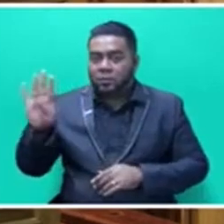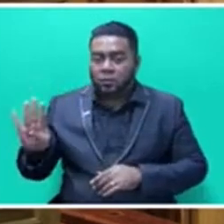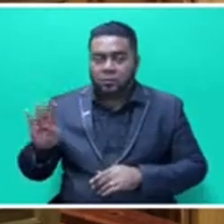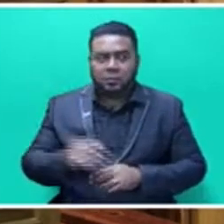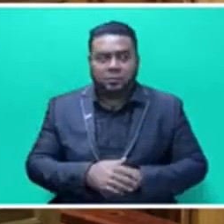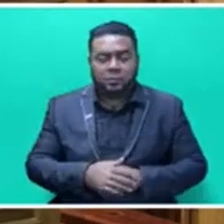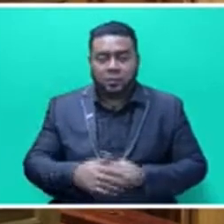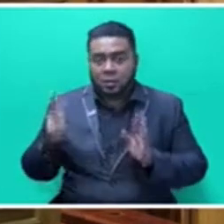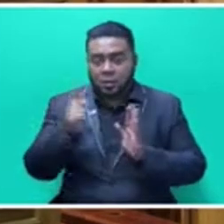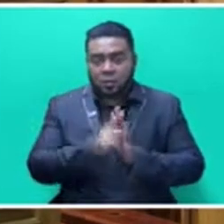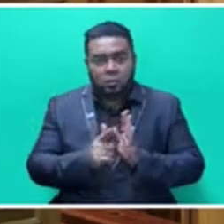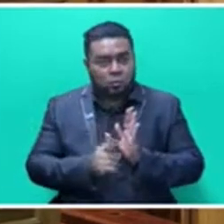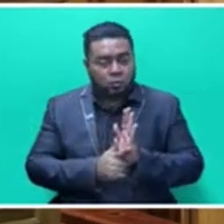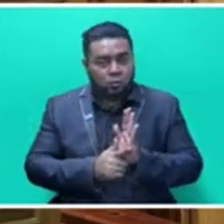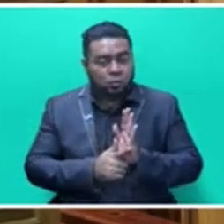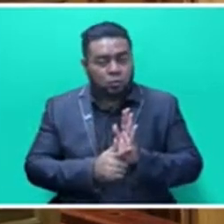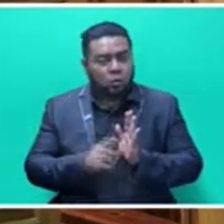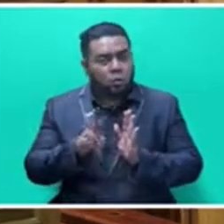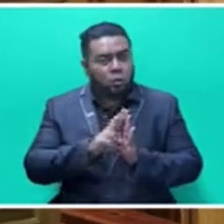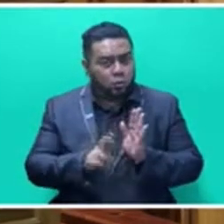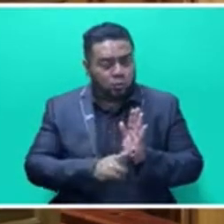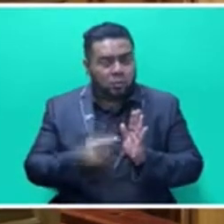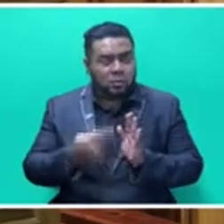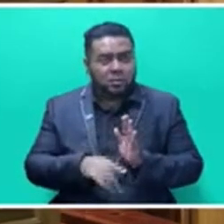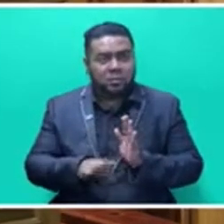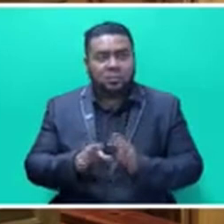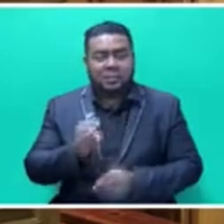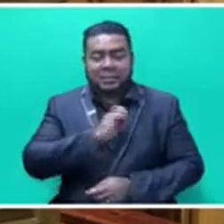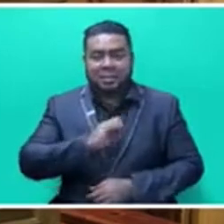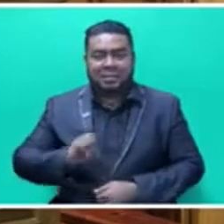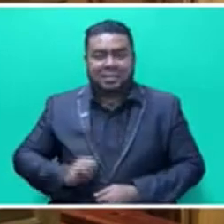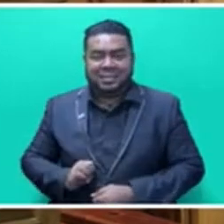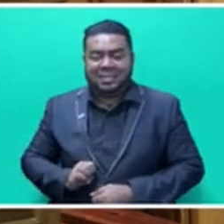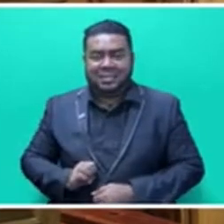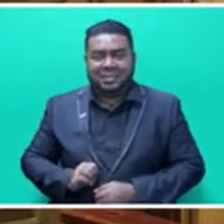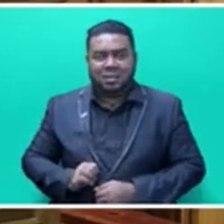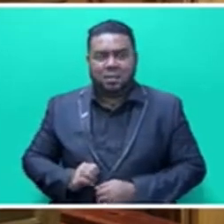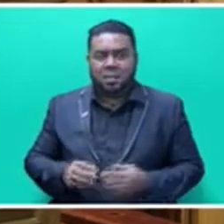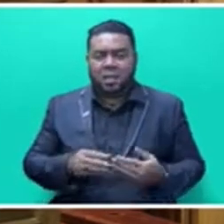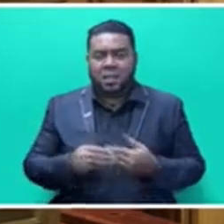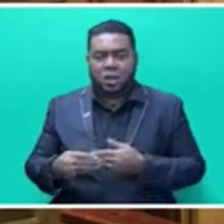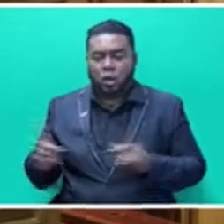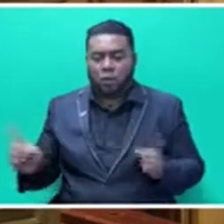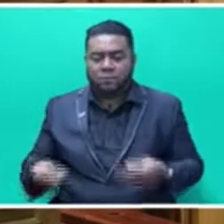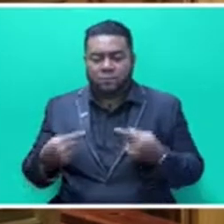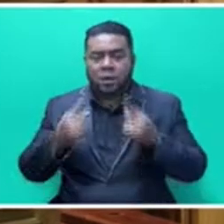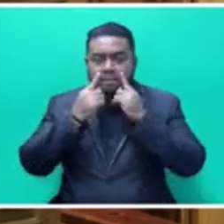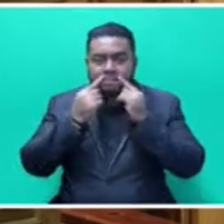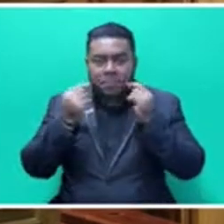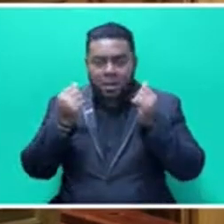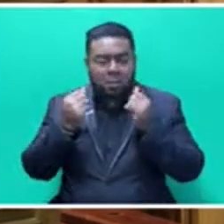The matter of privilege is against the response to His Excellency's address by the Leader of the Opposition, the Honourable